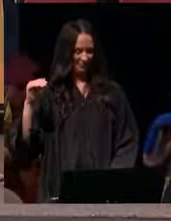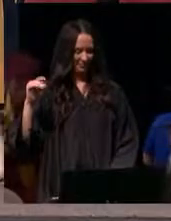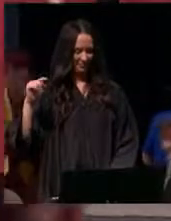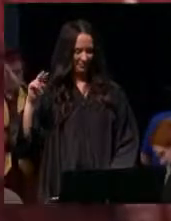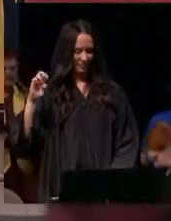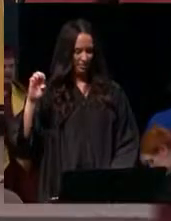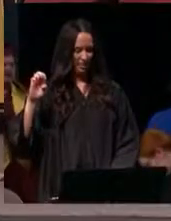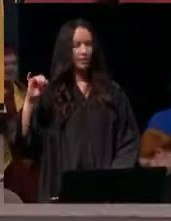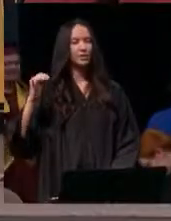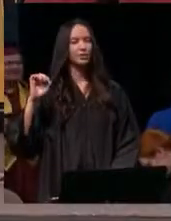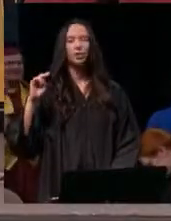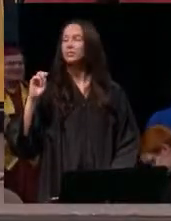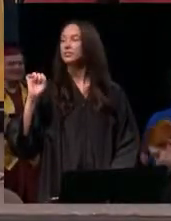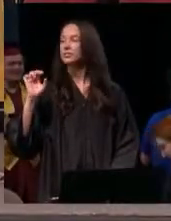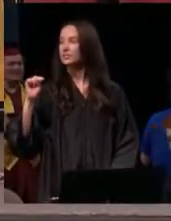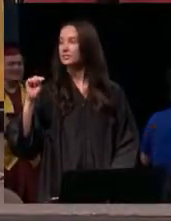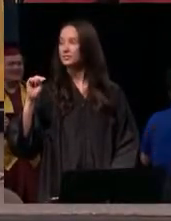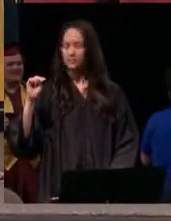Trey Johnson.